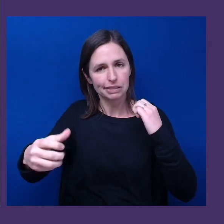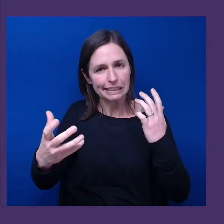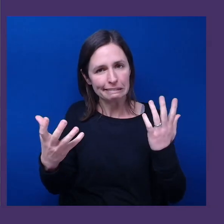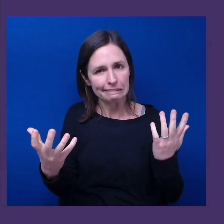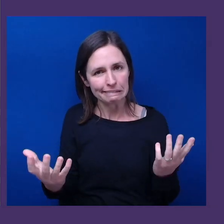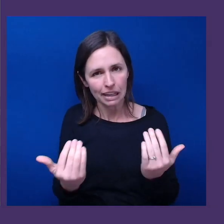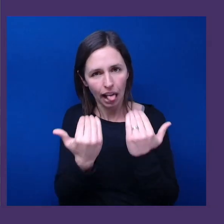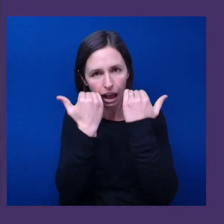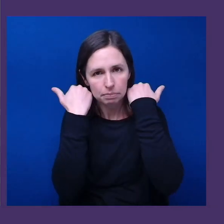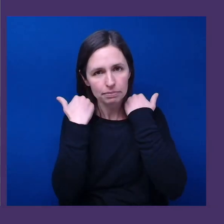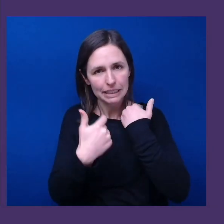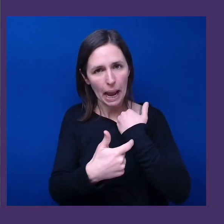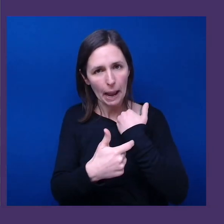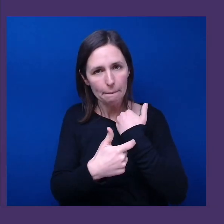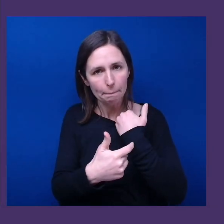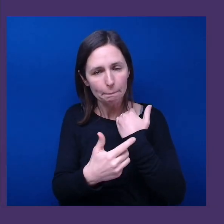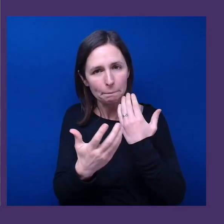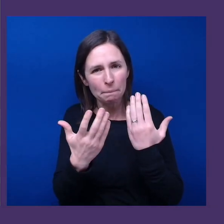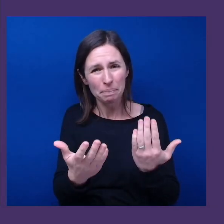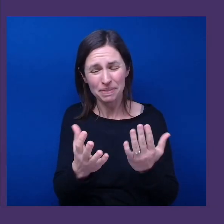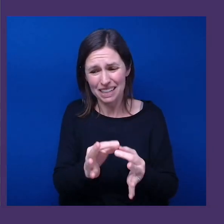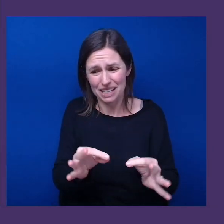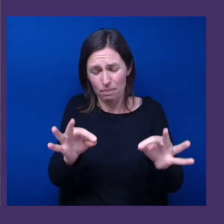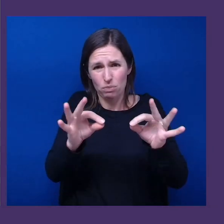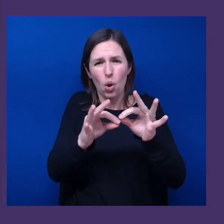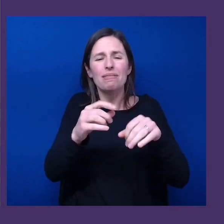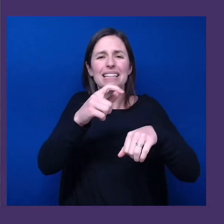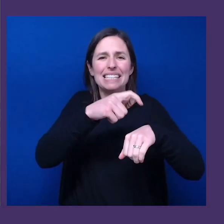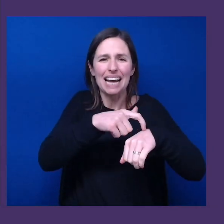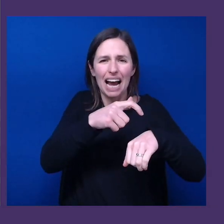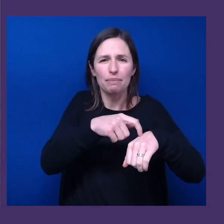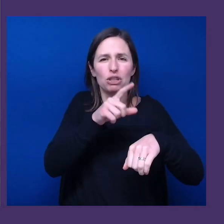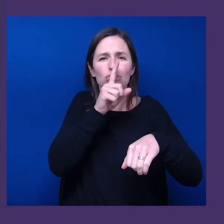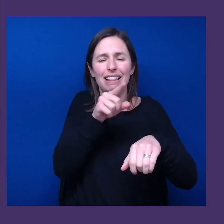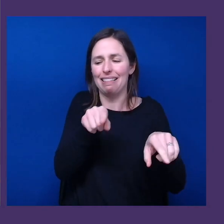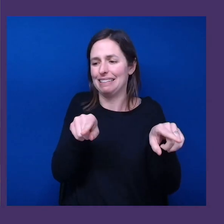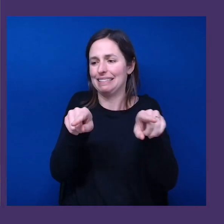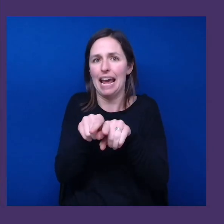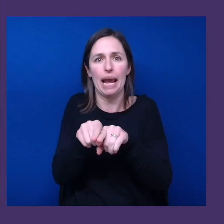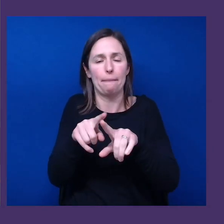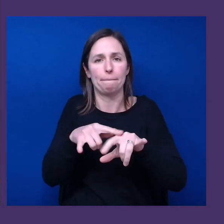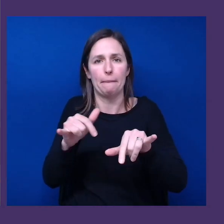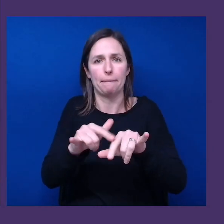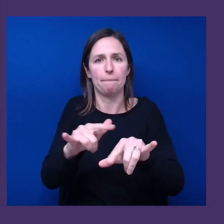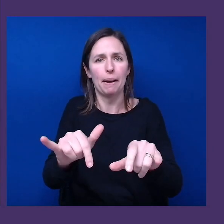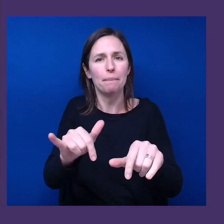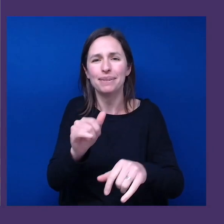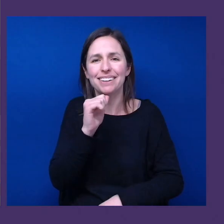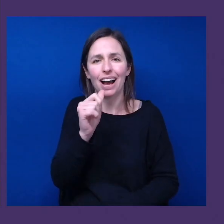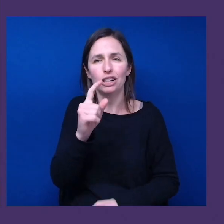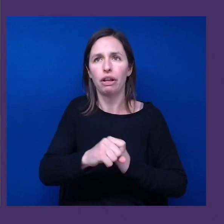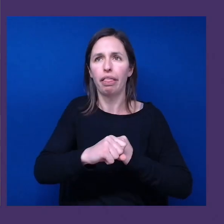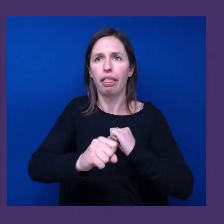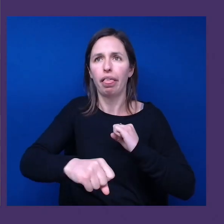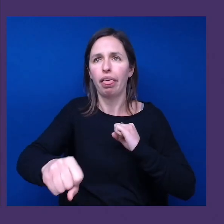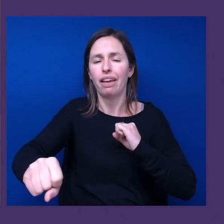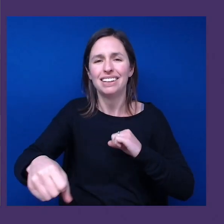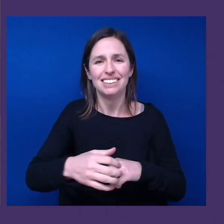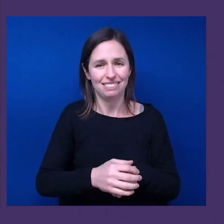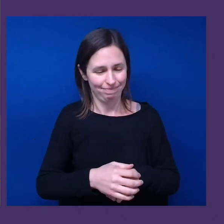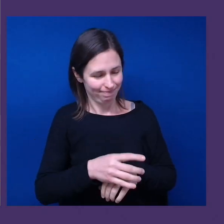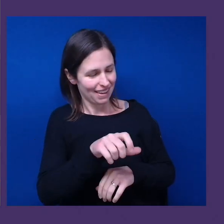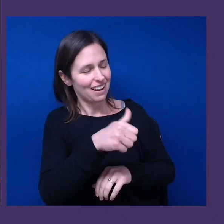that's important that you do it in the same amount of time that someone else can do it as. Another quick example is a dialogue that doesn't